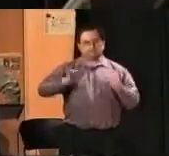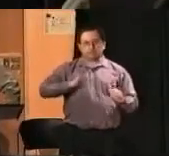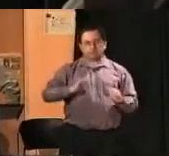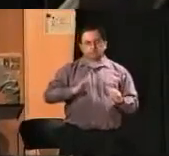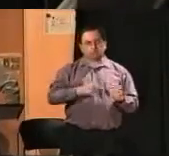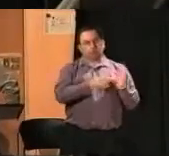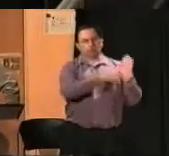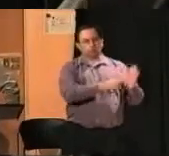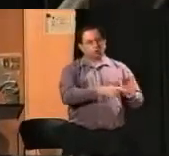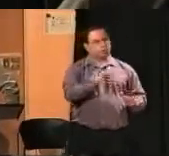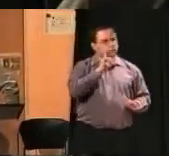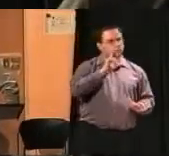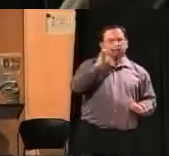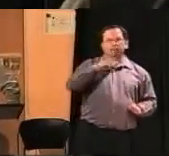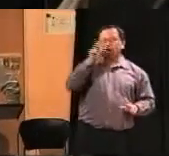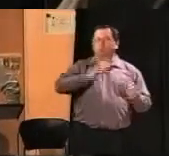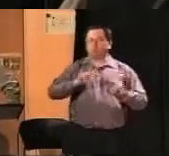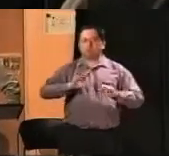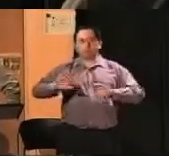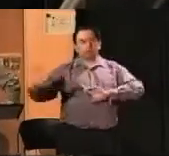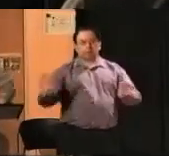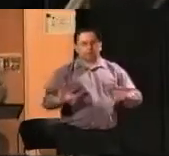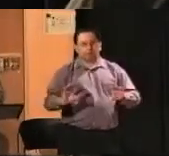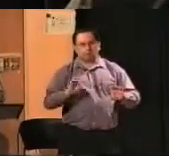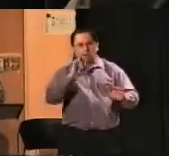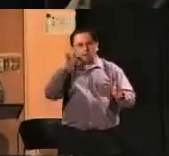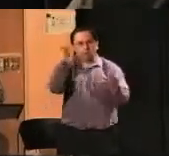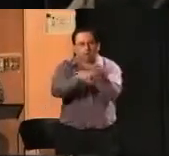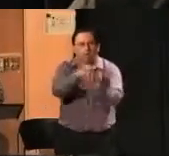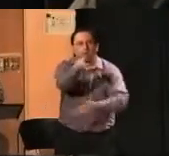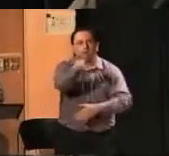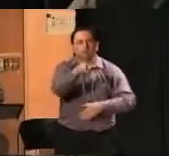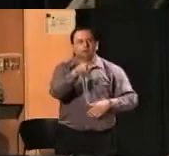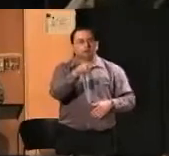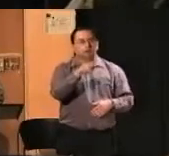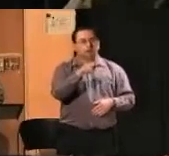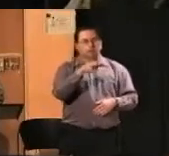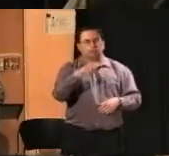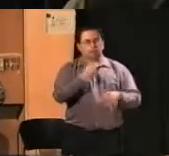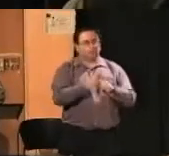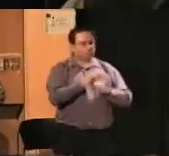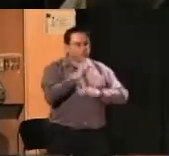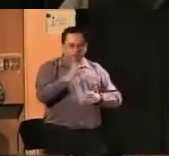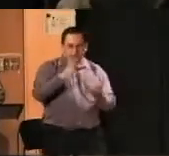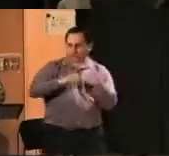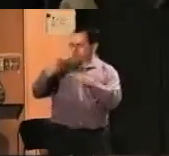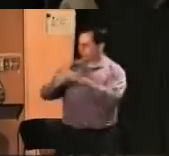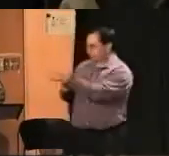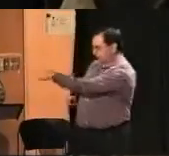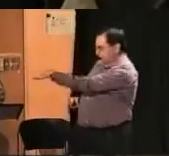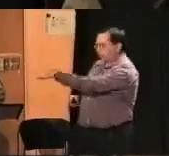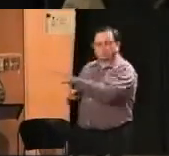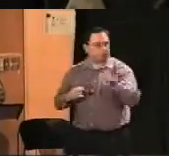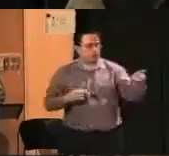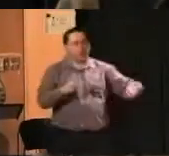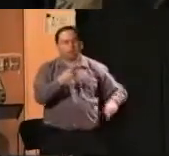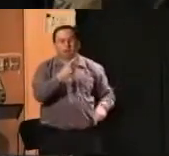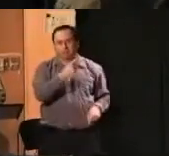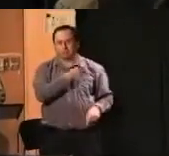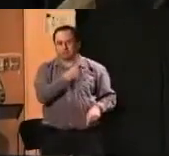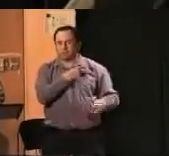of deaf and hearing people. Angela, let me just make sure I've got this right, I just learned this tonight. Angela Patrone